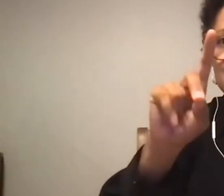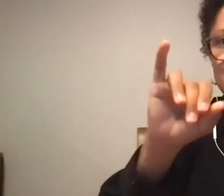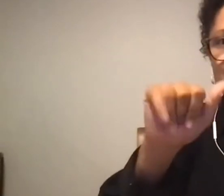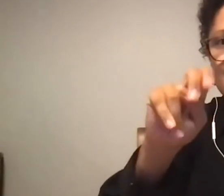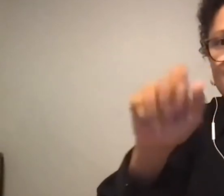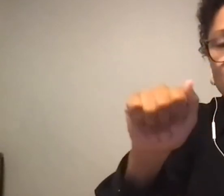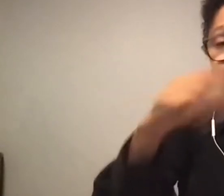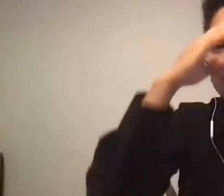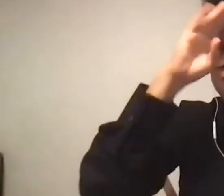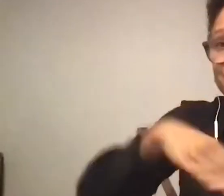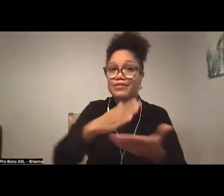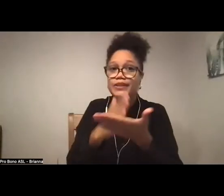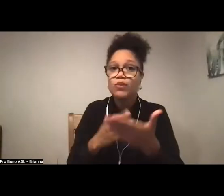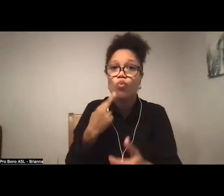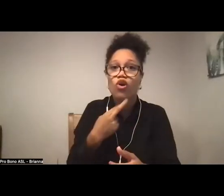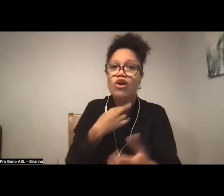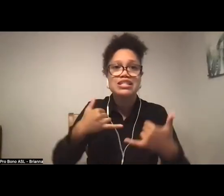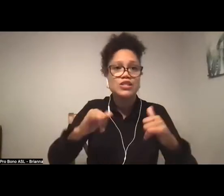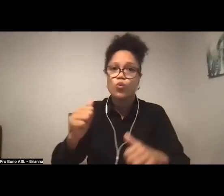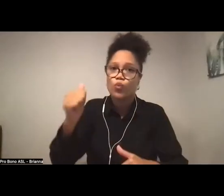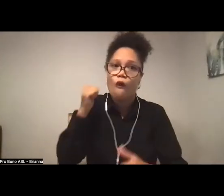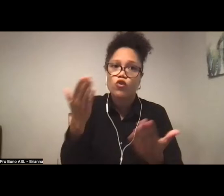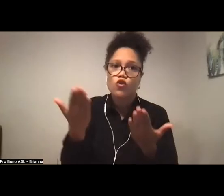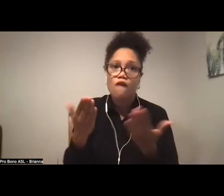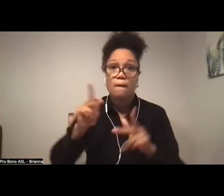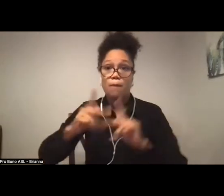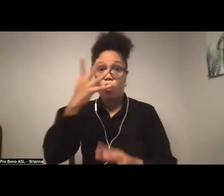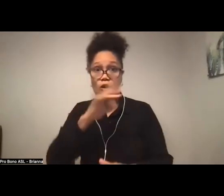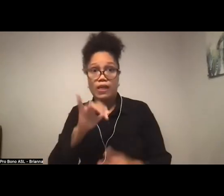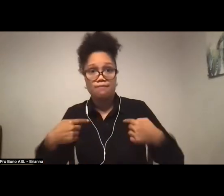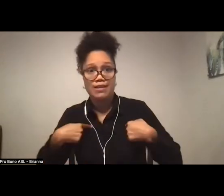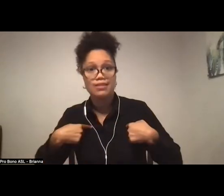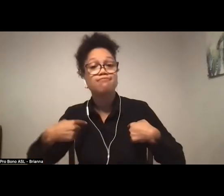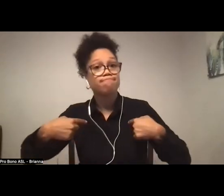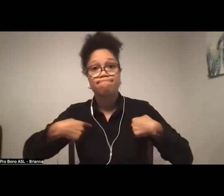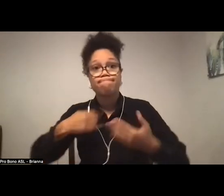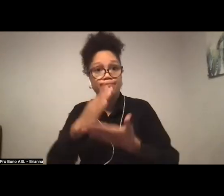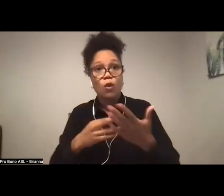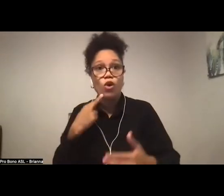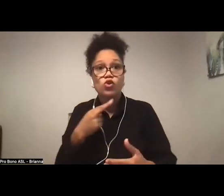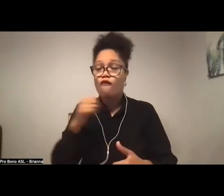won't serve folks who look like me, so I've been denied access to restaurants, even,